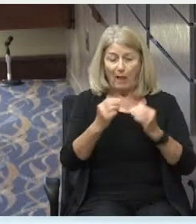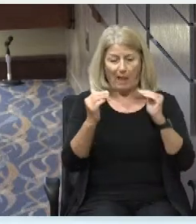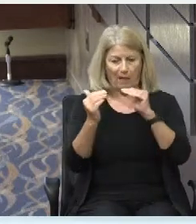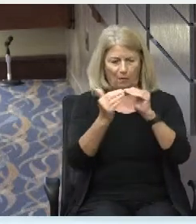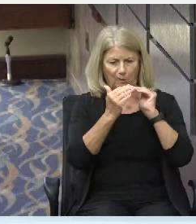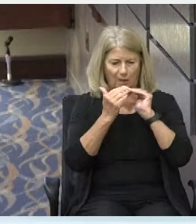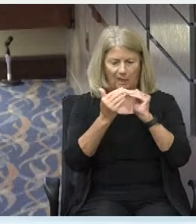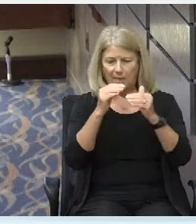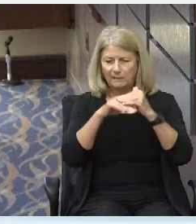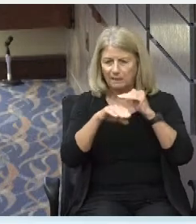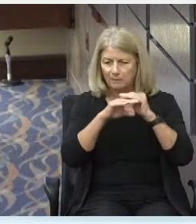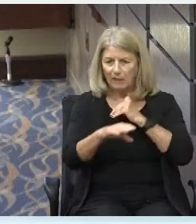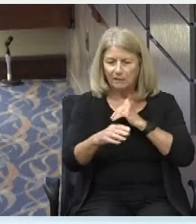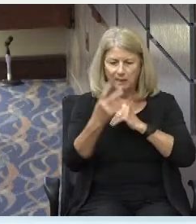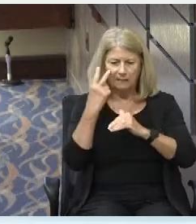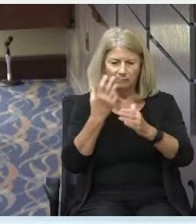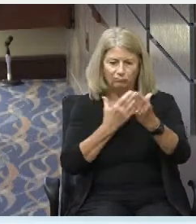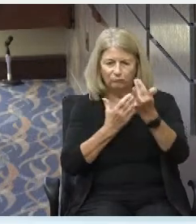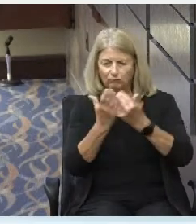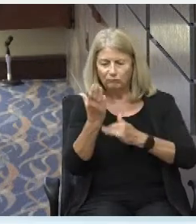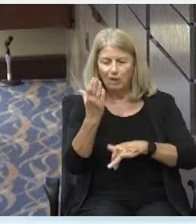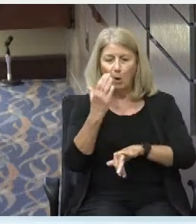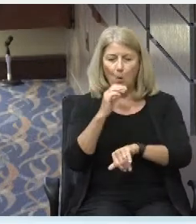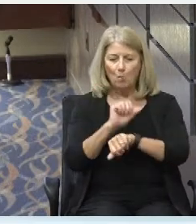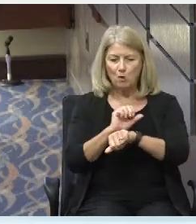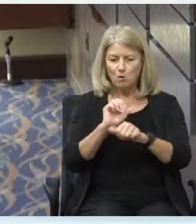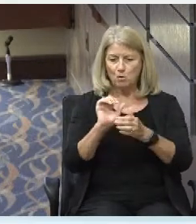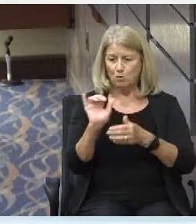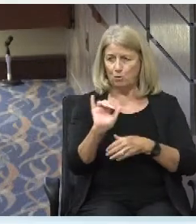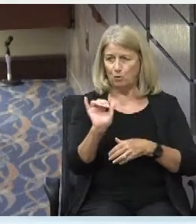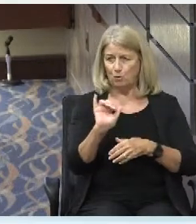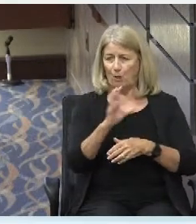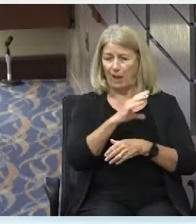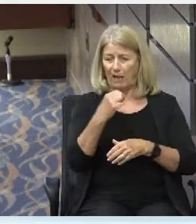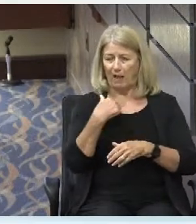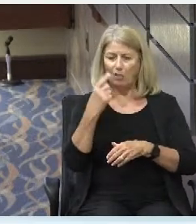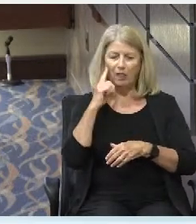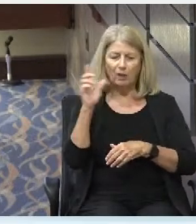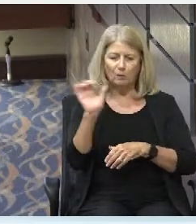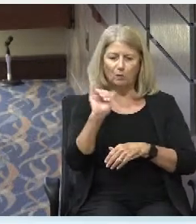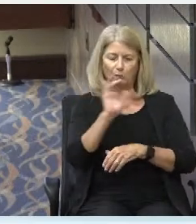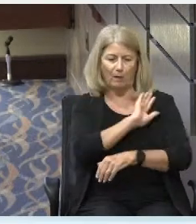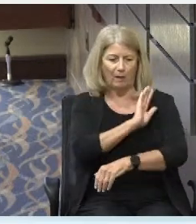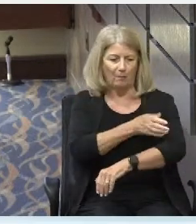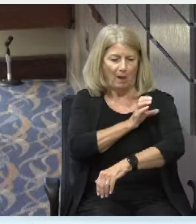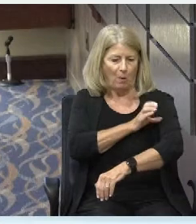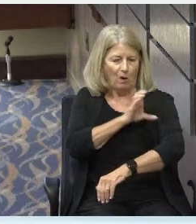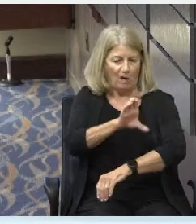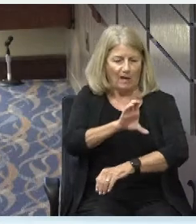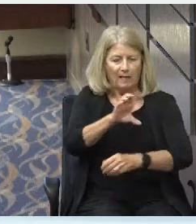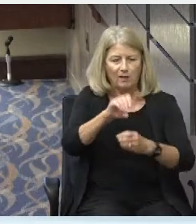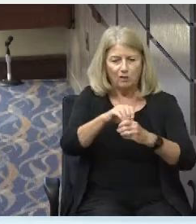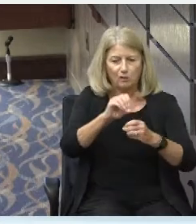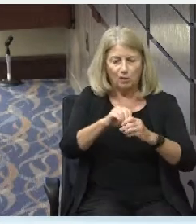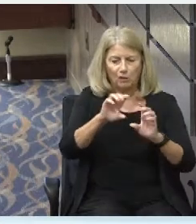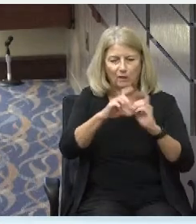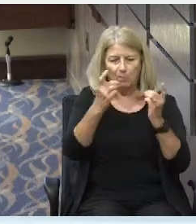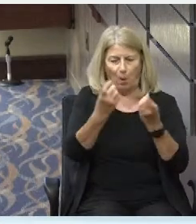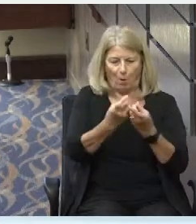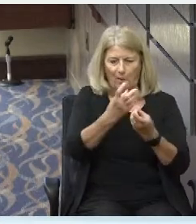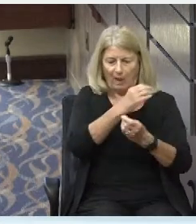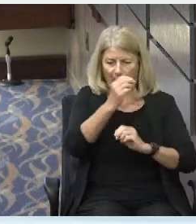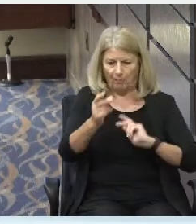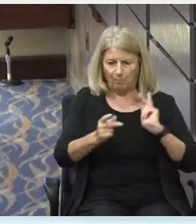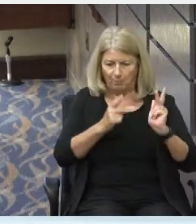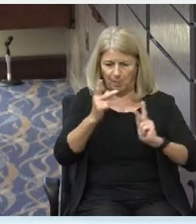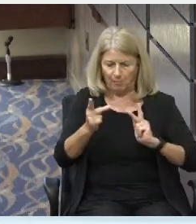and transparency is at the forefront as well. And I think, too, empowering our internal departments and stakeholders to have a